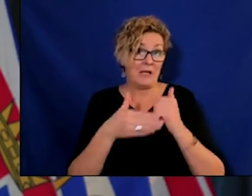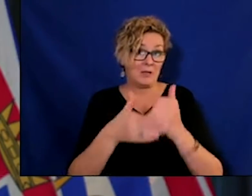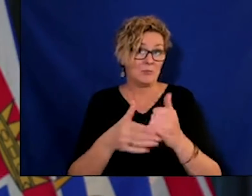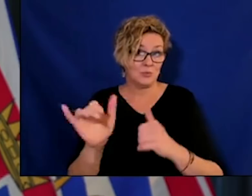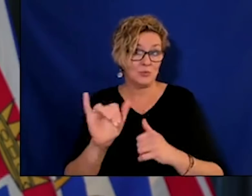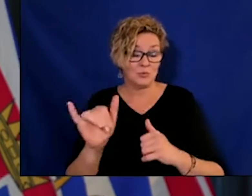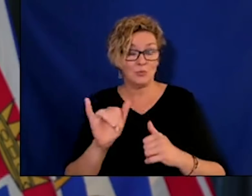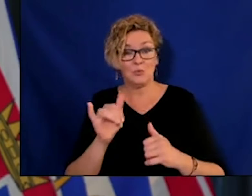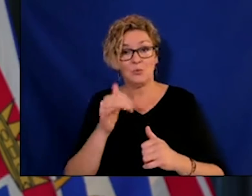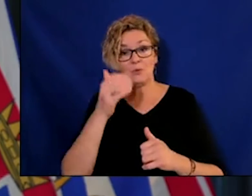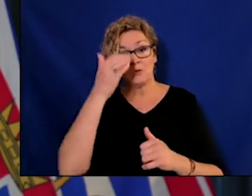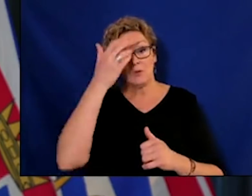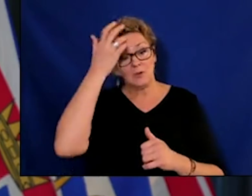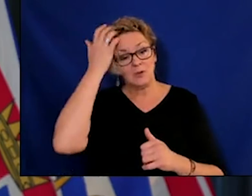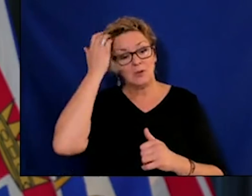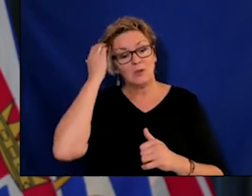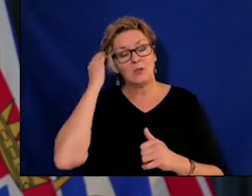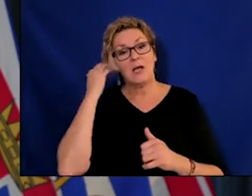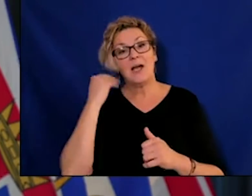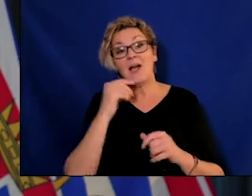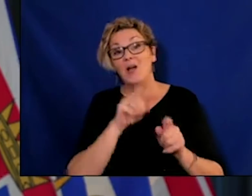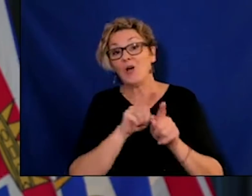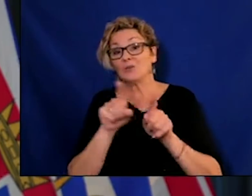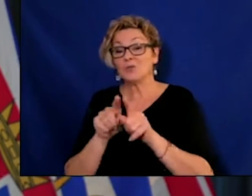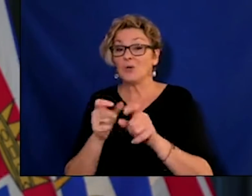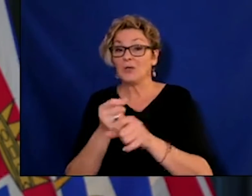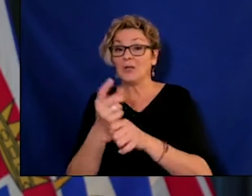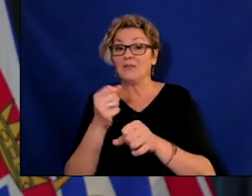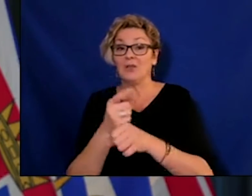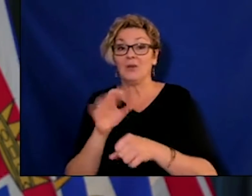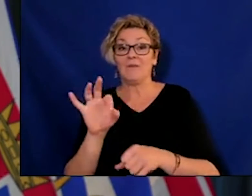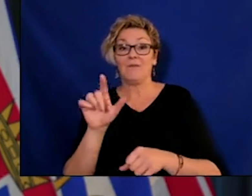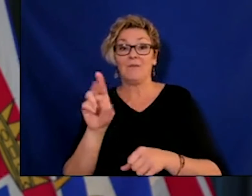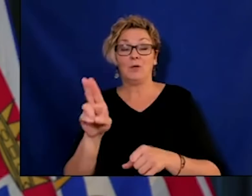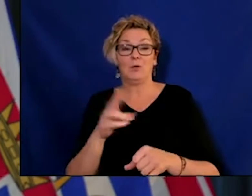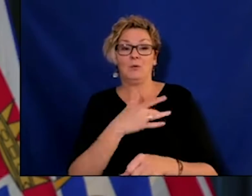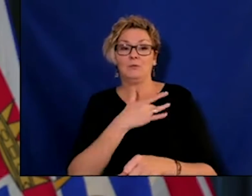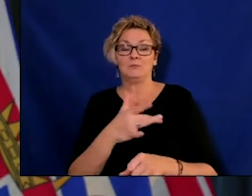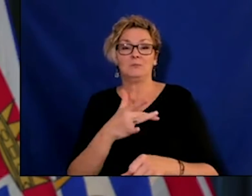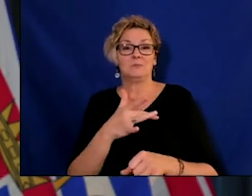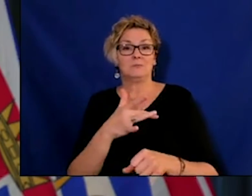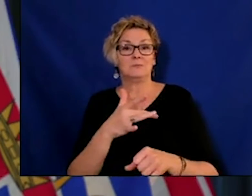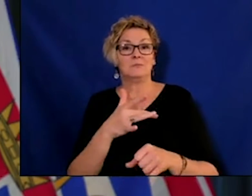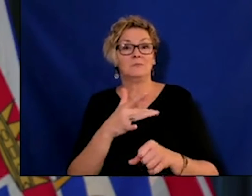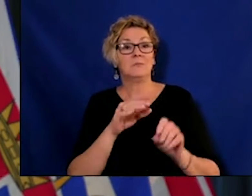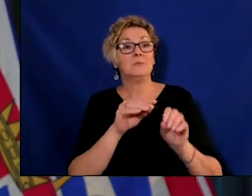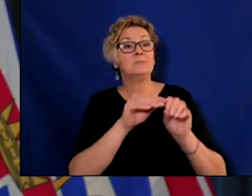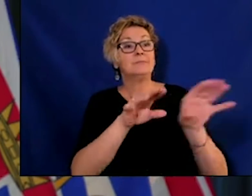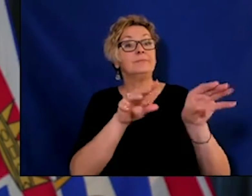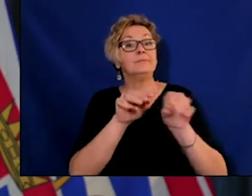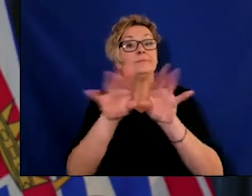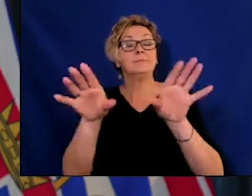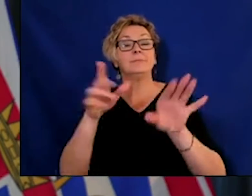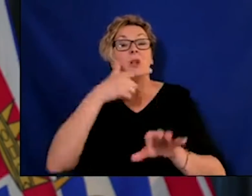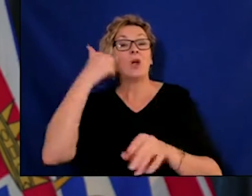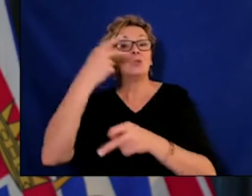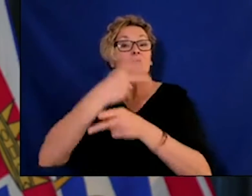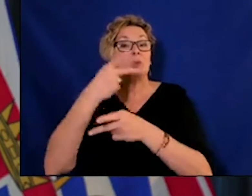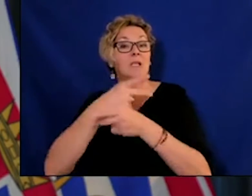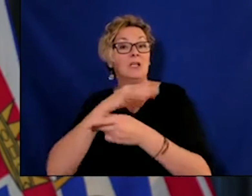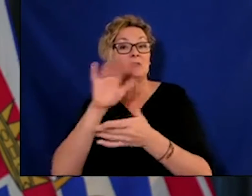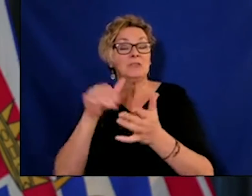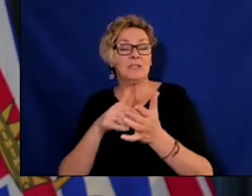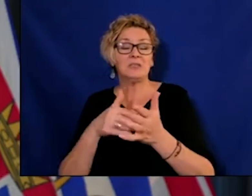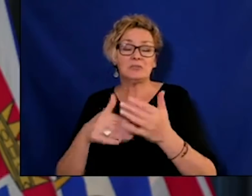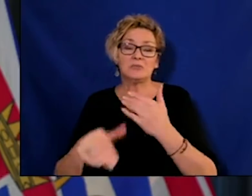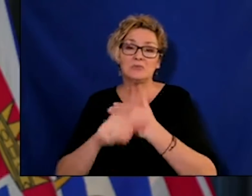also something that gets into our long-term care homes every year. And so we are monitoring anybody who has symptoms in long-term care, gets tested